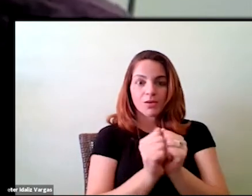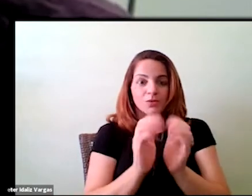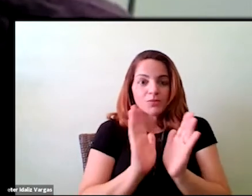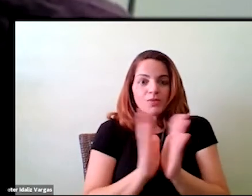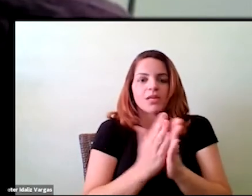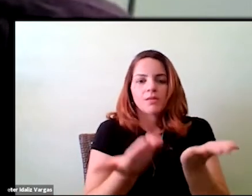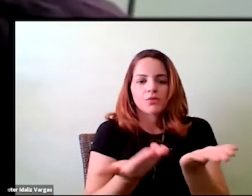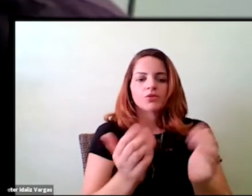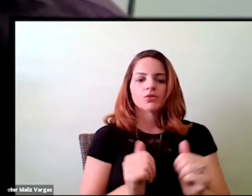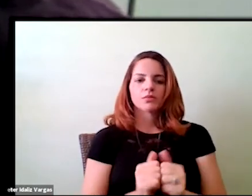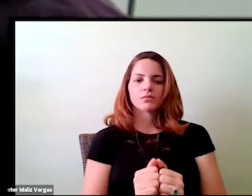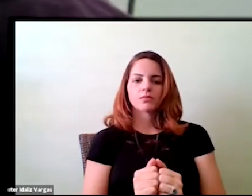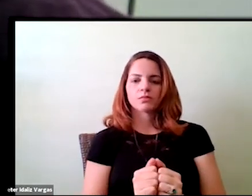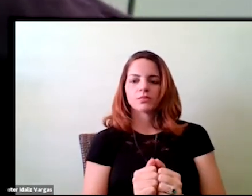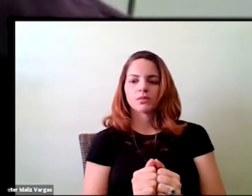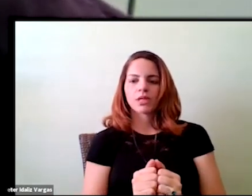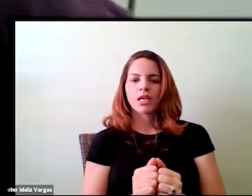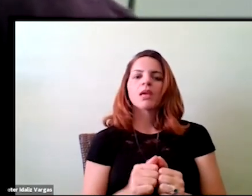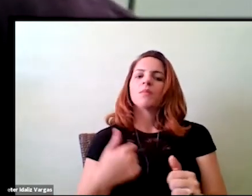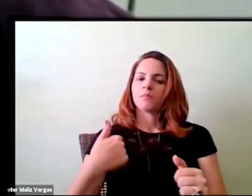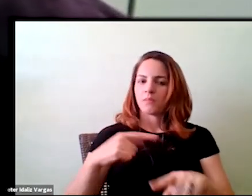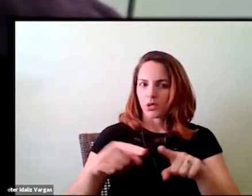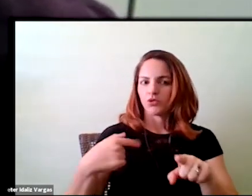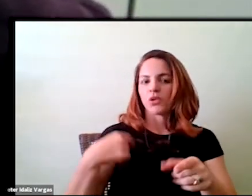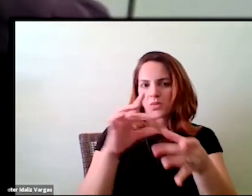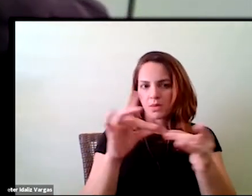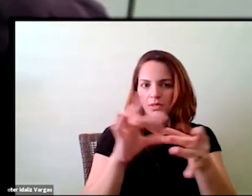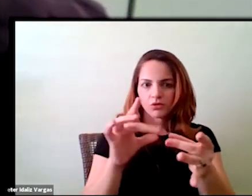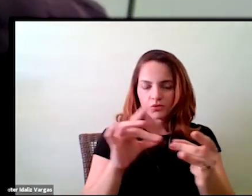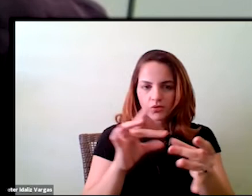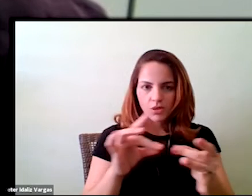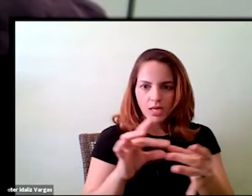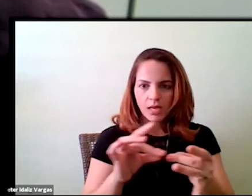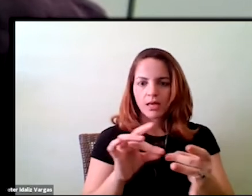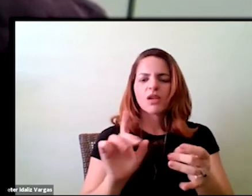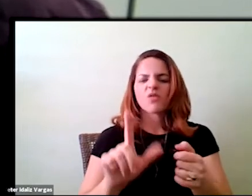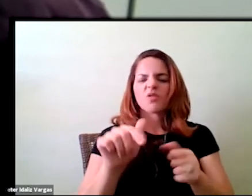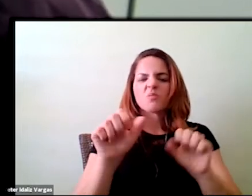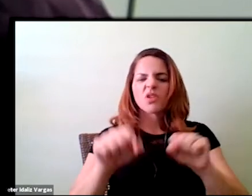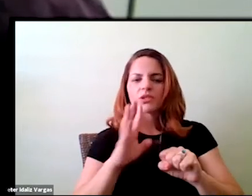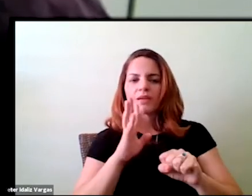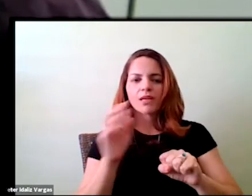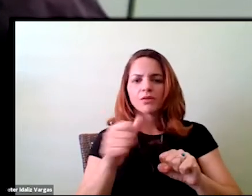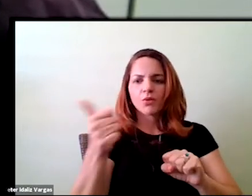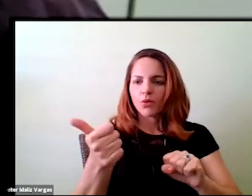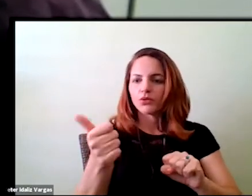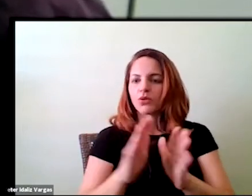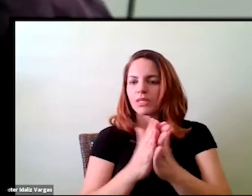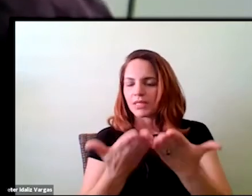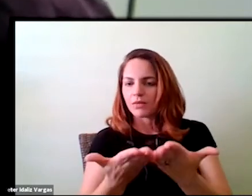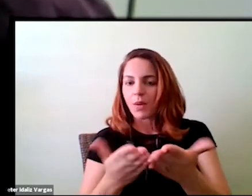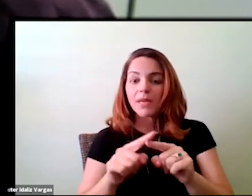then we can chat a little bit about it. And again, thank you for all 31 participants who are with us today